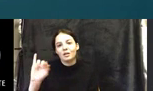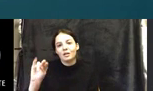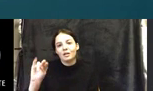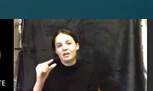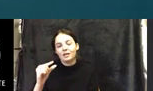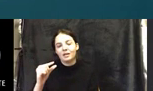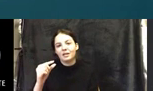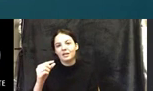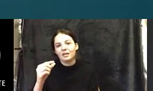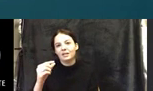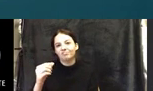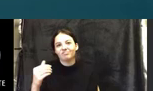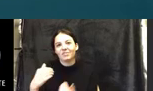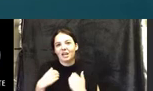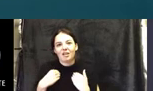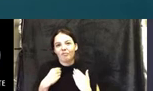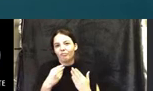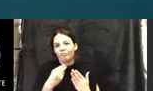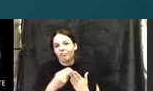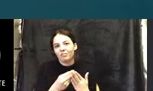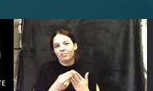But you never know. You could become a bestseller.